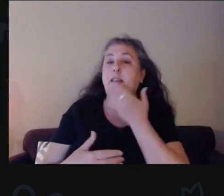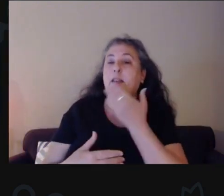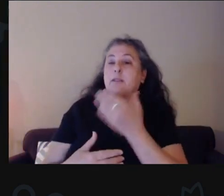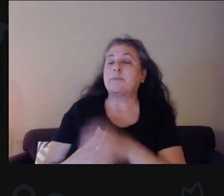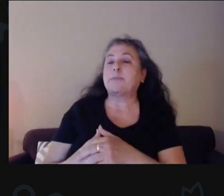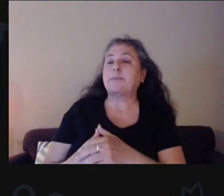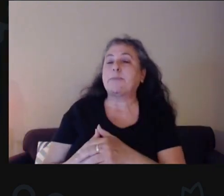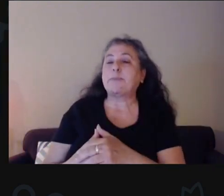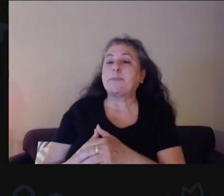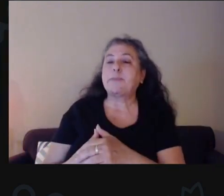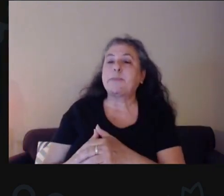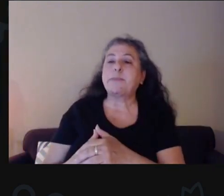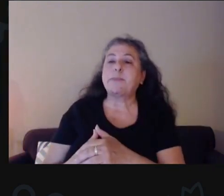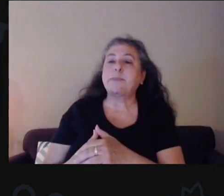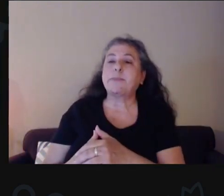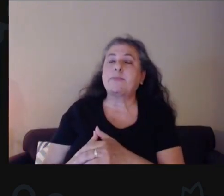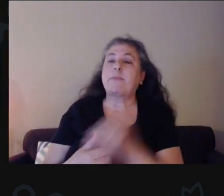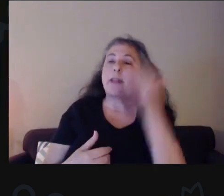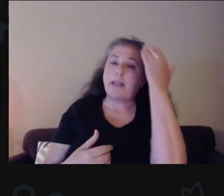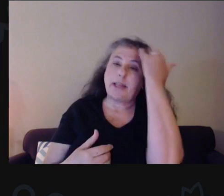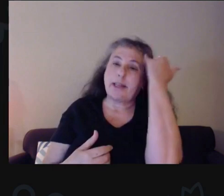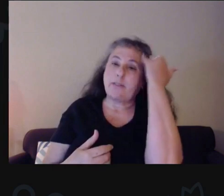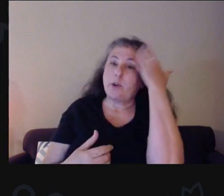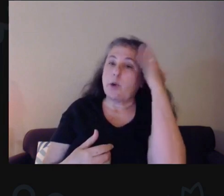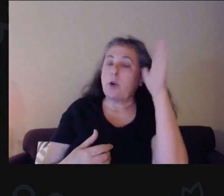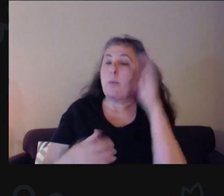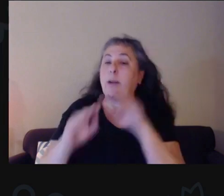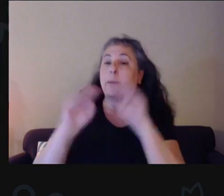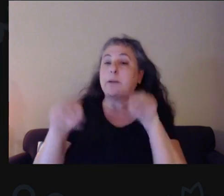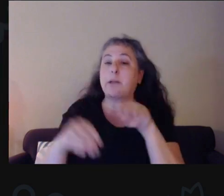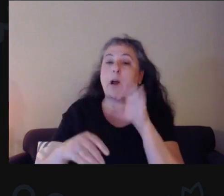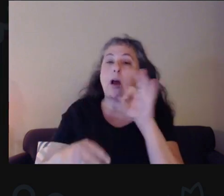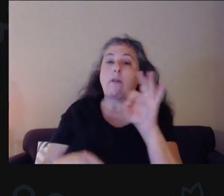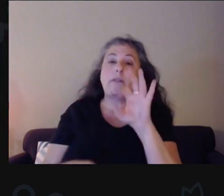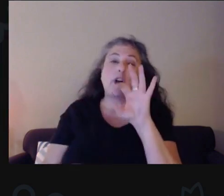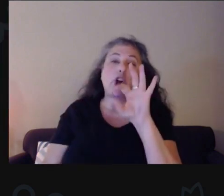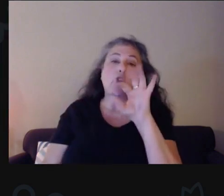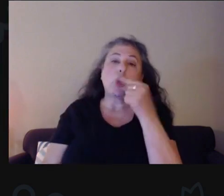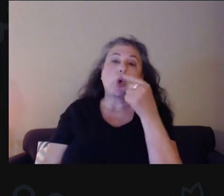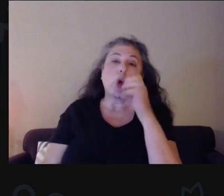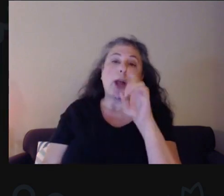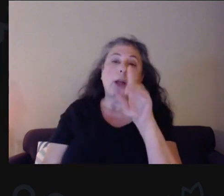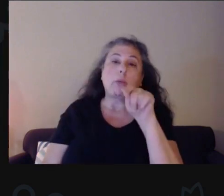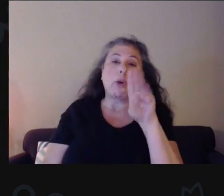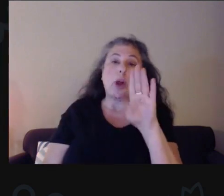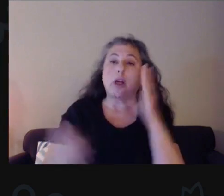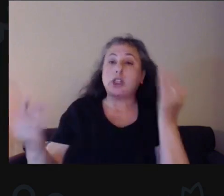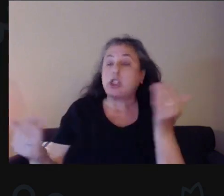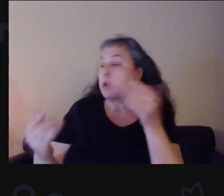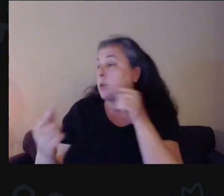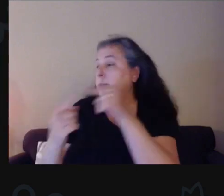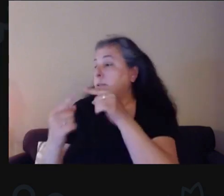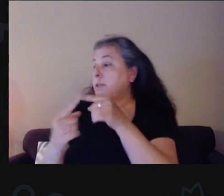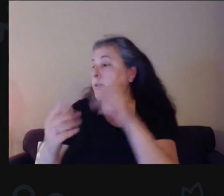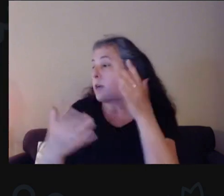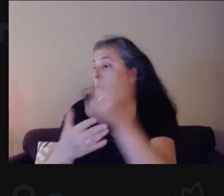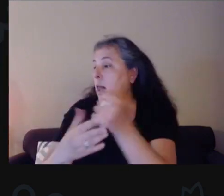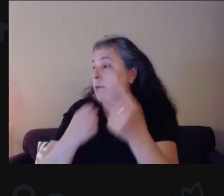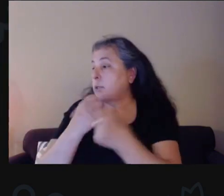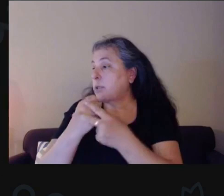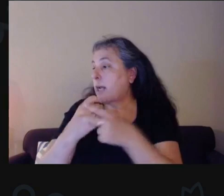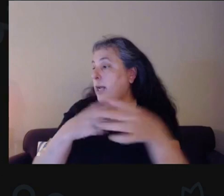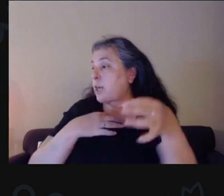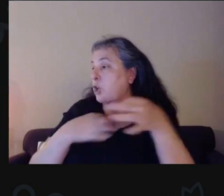that. If you don't know anything about the Museum of the Grand Prairie, our current mission is to collect, preserve, and